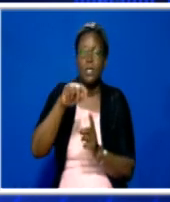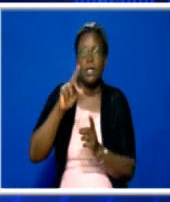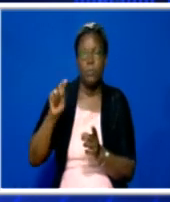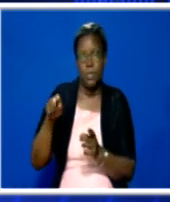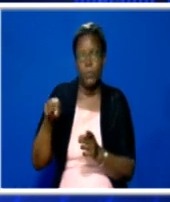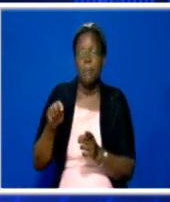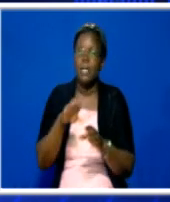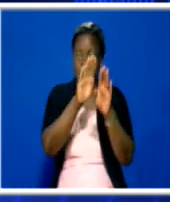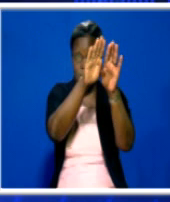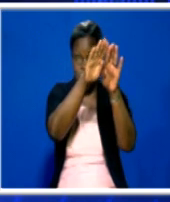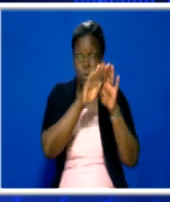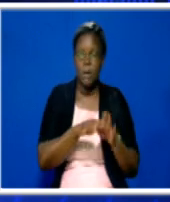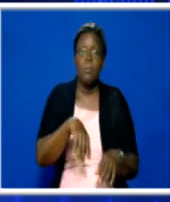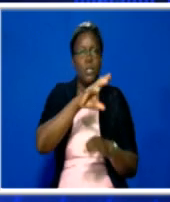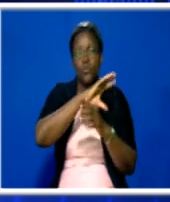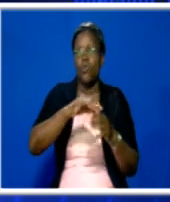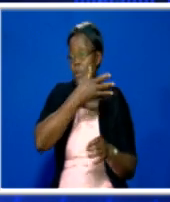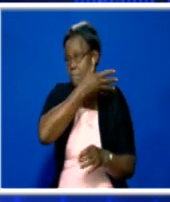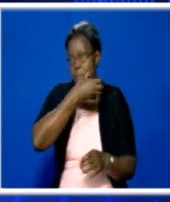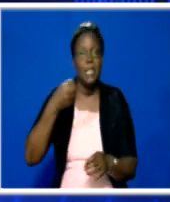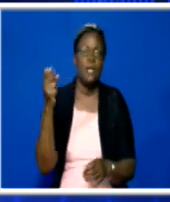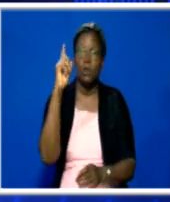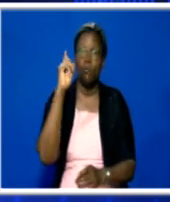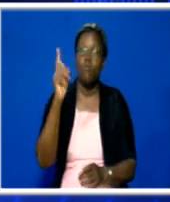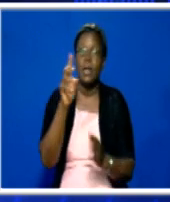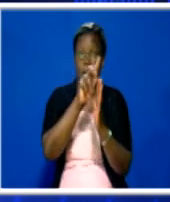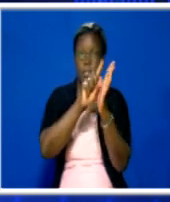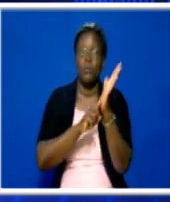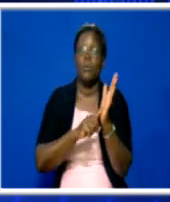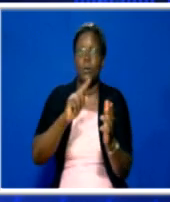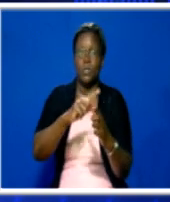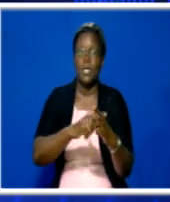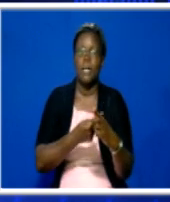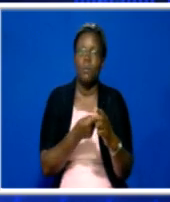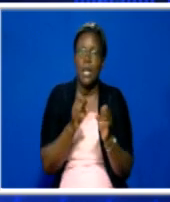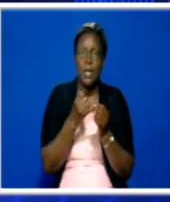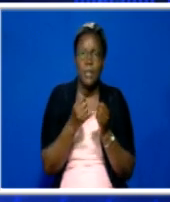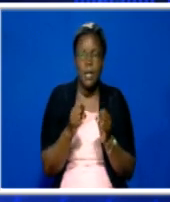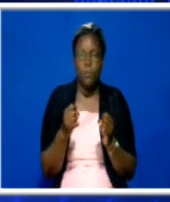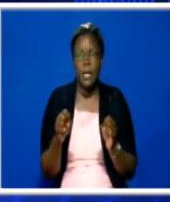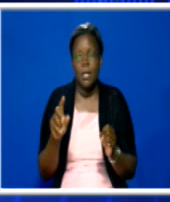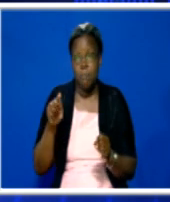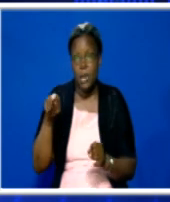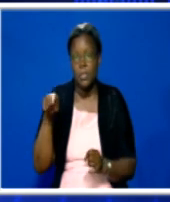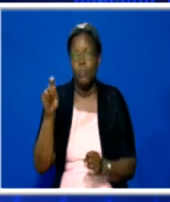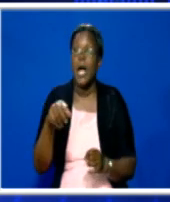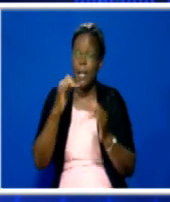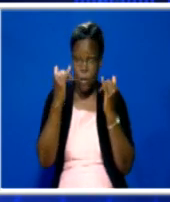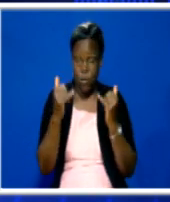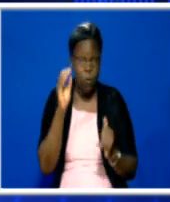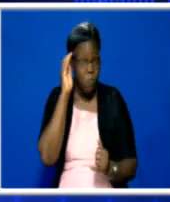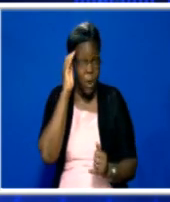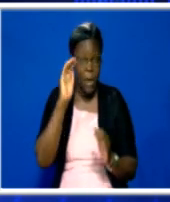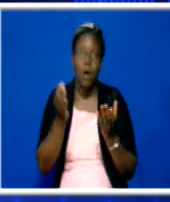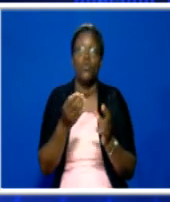very important that you don't miss a single lesson, because we started with identifying the type of parasites, knowing how to get rid of them, and now